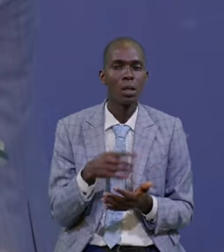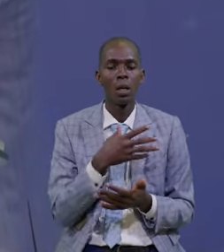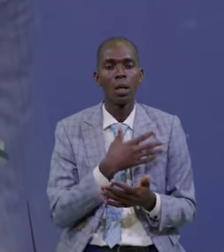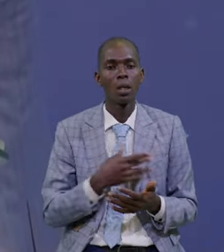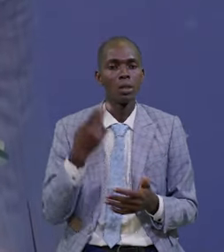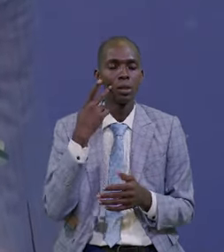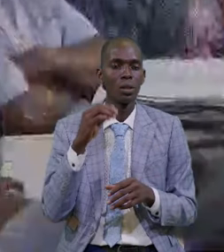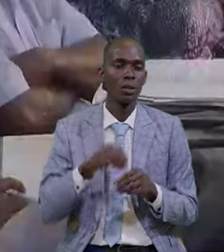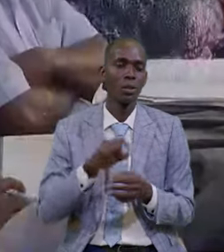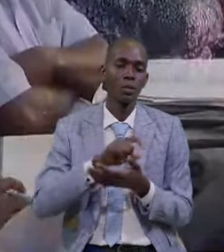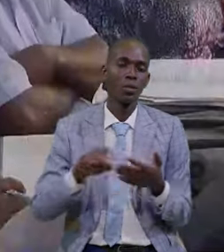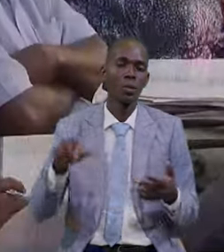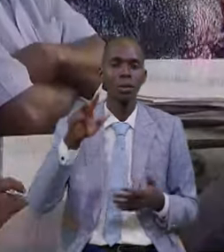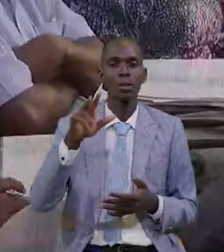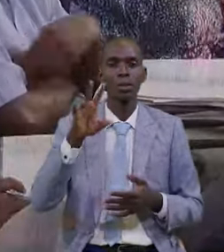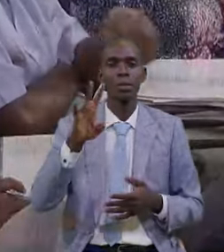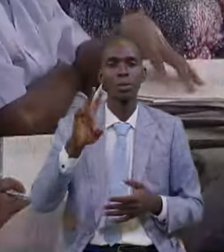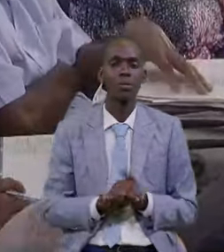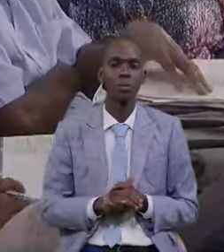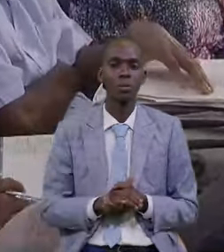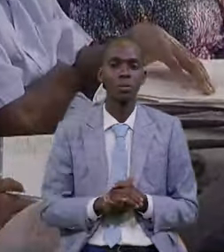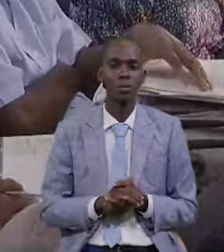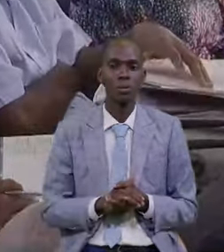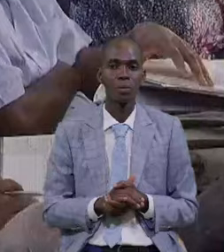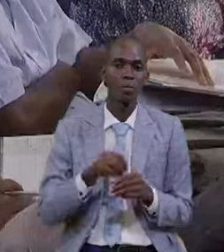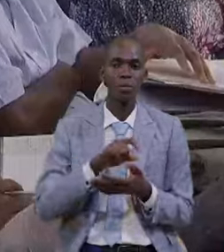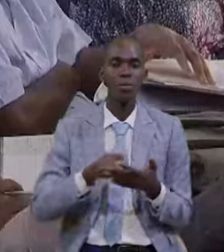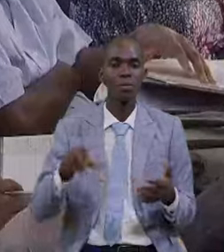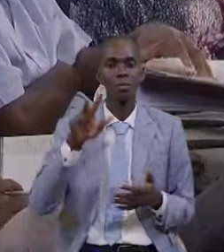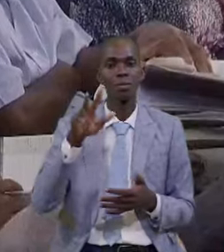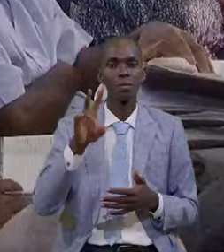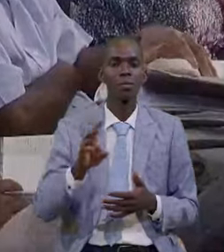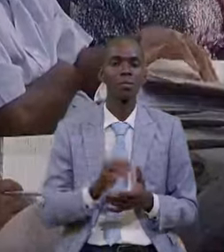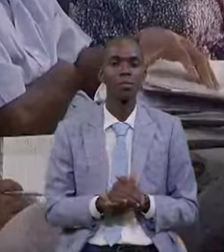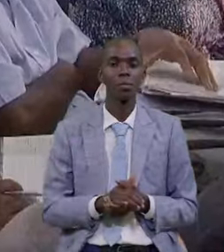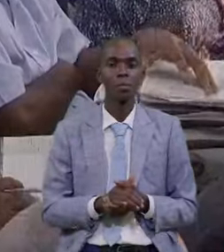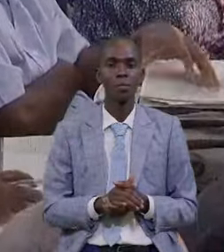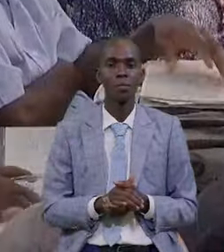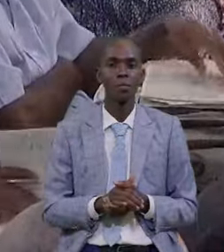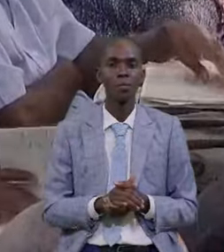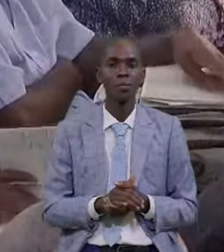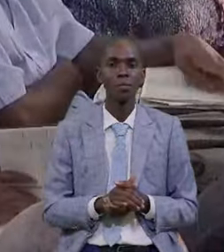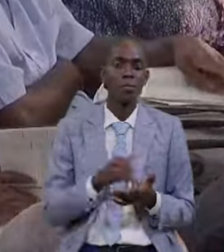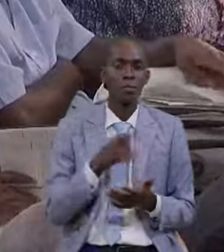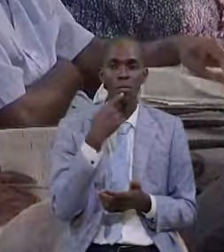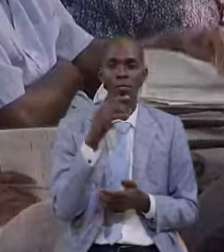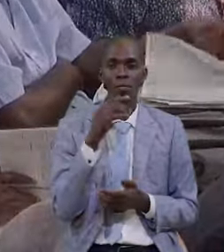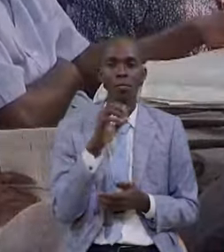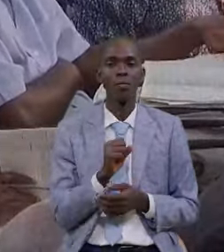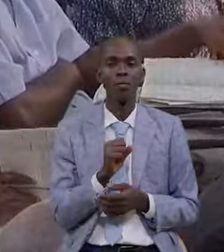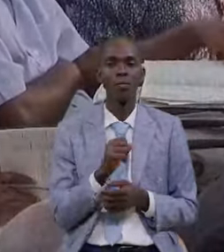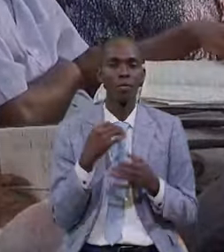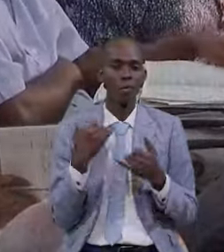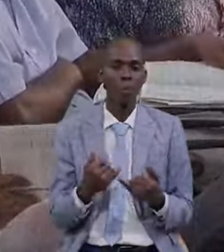verse 37. Verse 37, it says, now, when they had